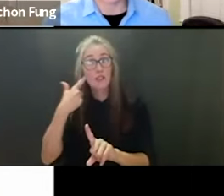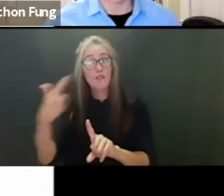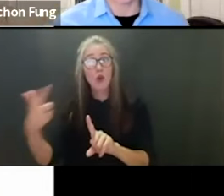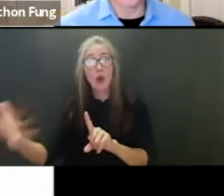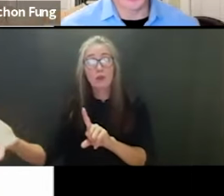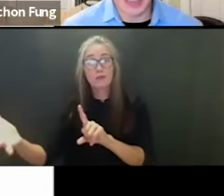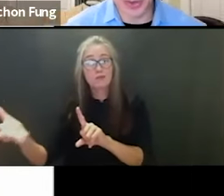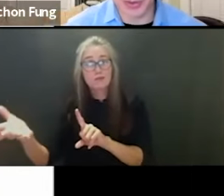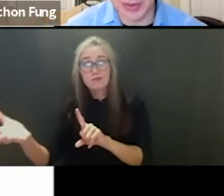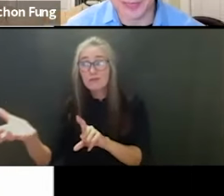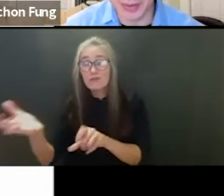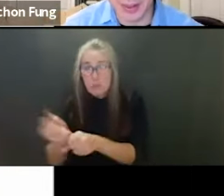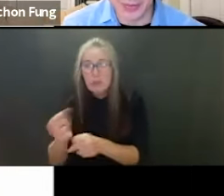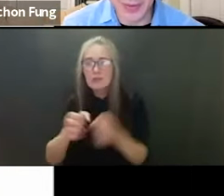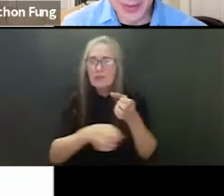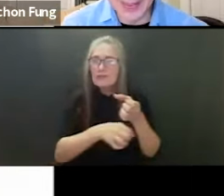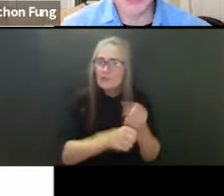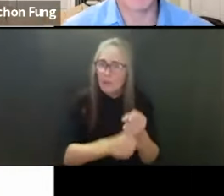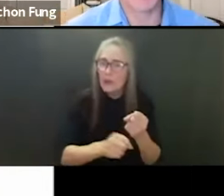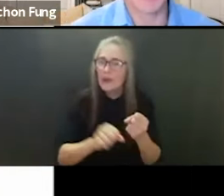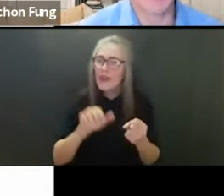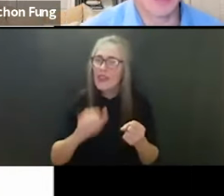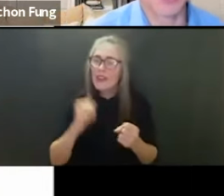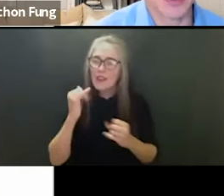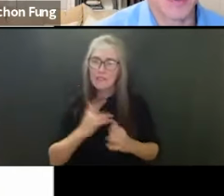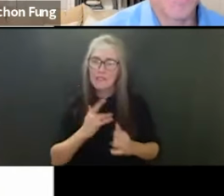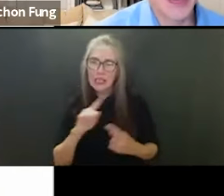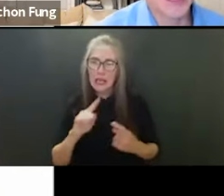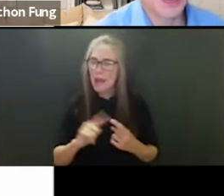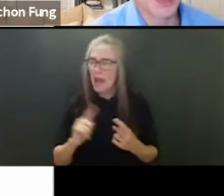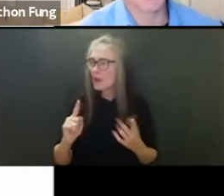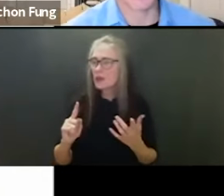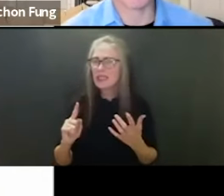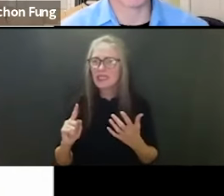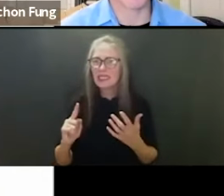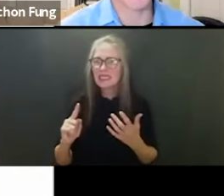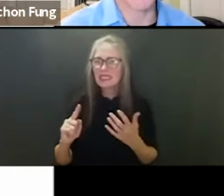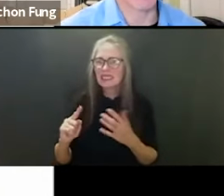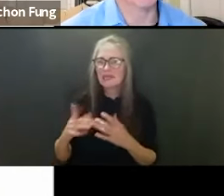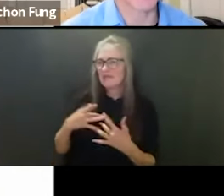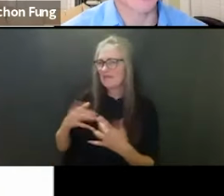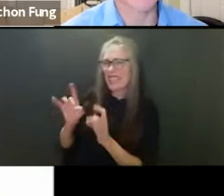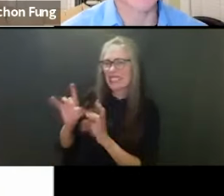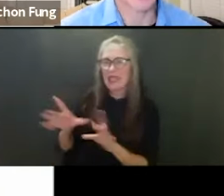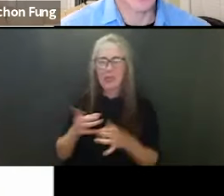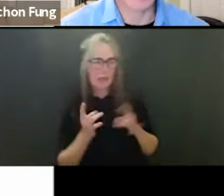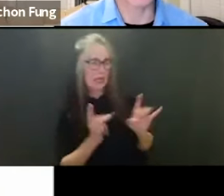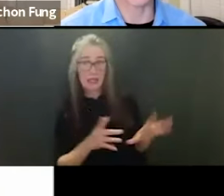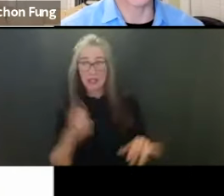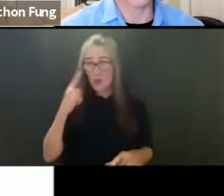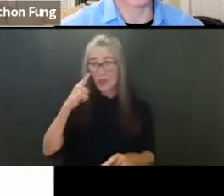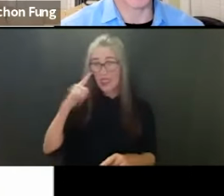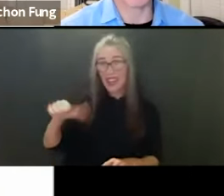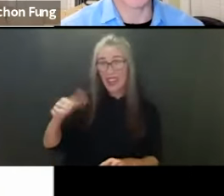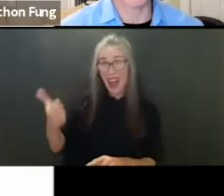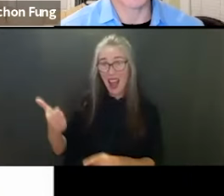I think it's a good one to capture the level of antipathy that's out there. They, the pollsters at Pew asked, how do